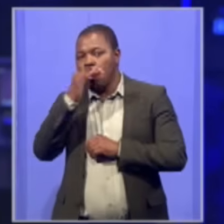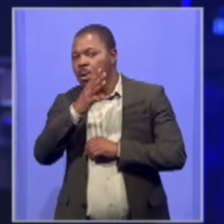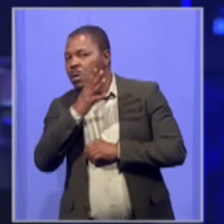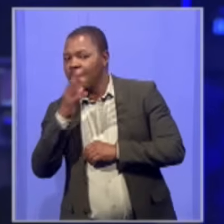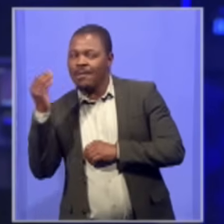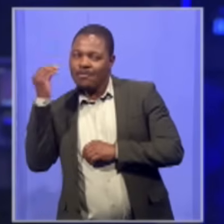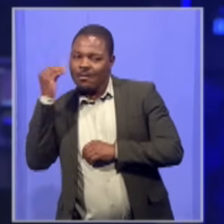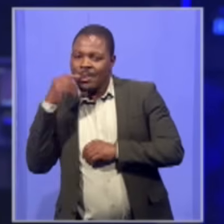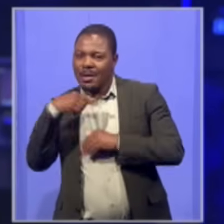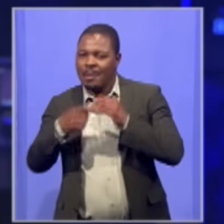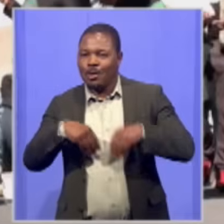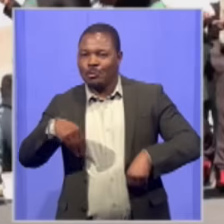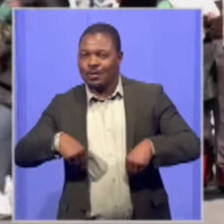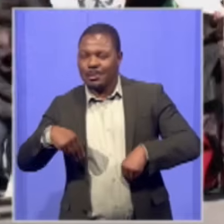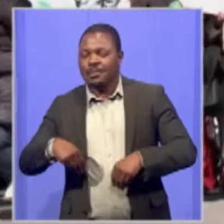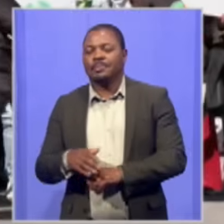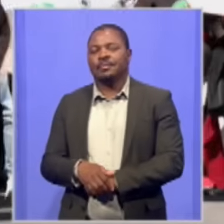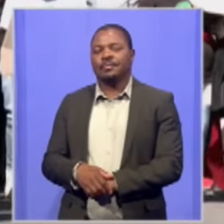tsa bobodu.